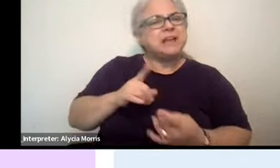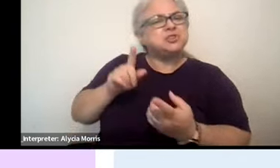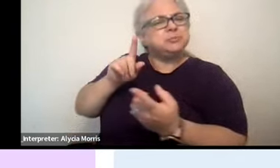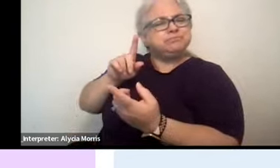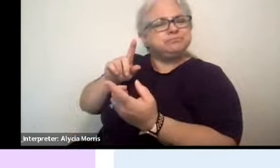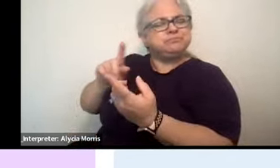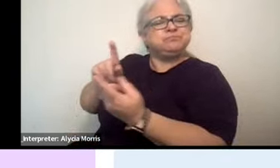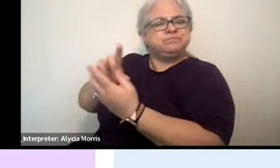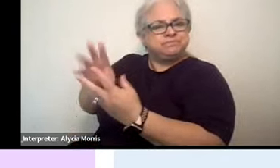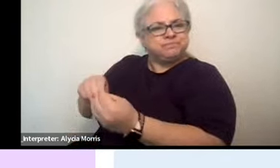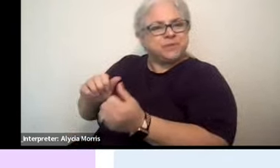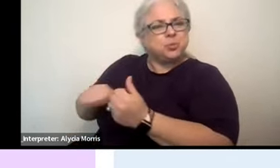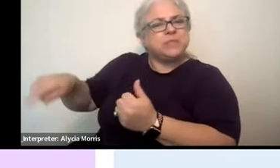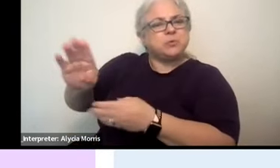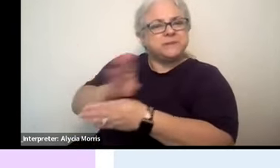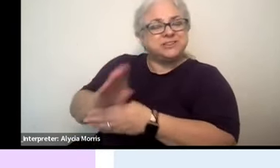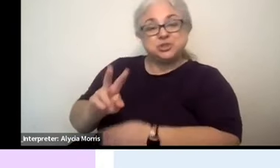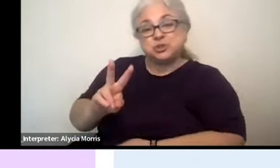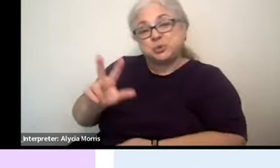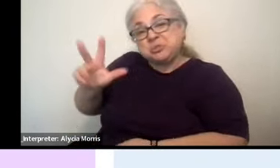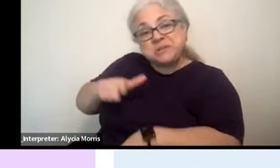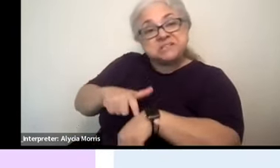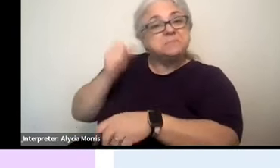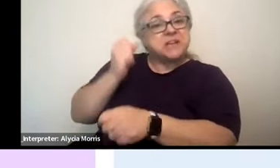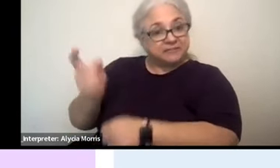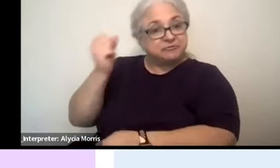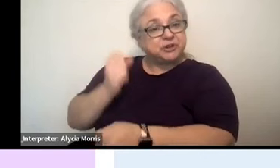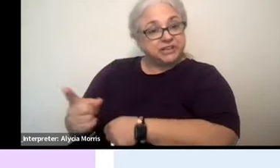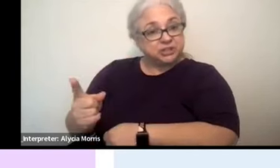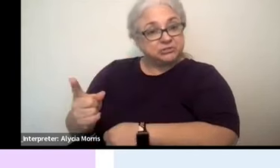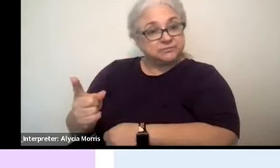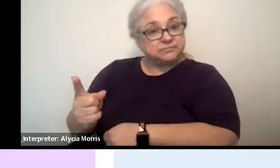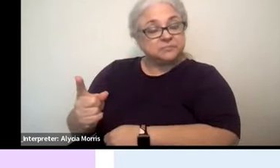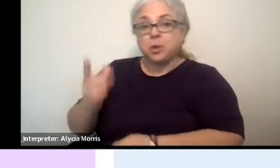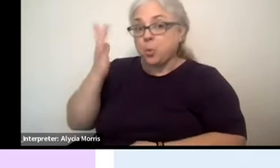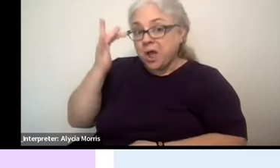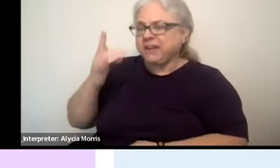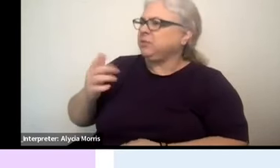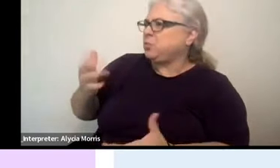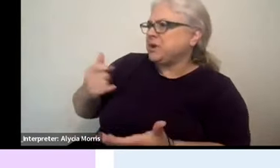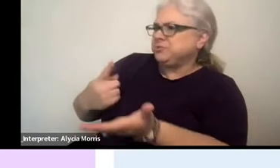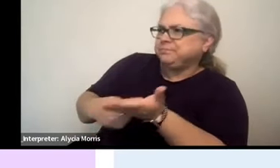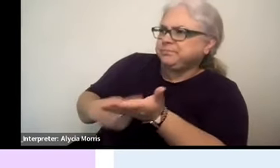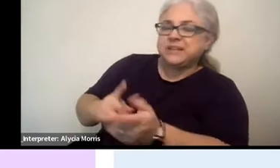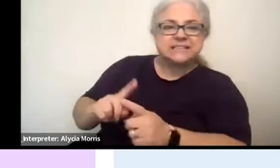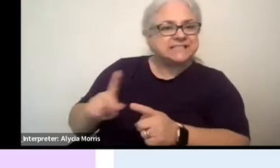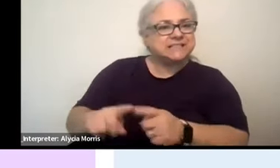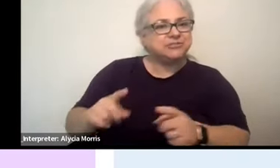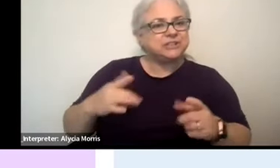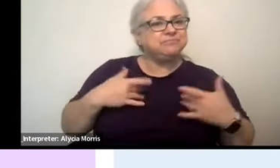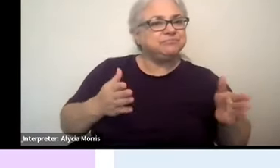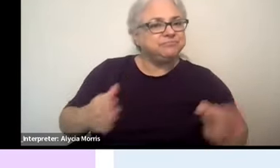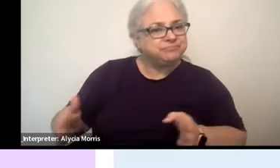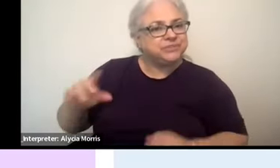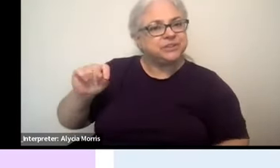other times annually. Why do we do that? We do that to talk about trends, to report on what we're doing at our